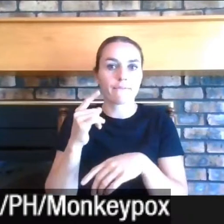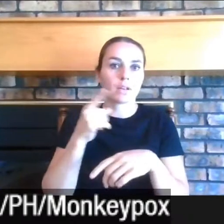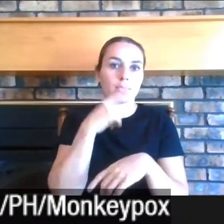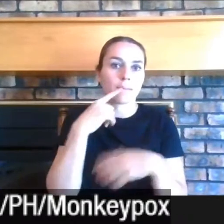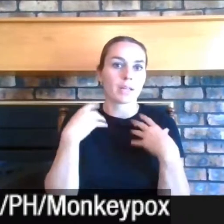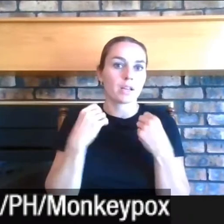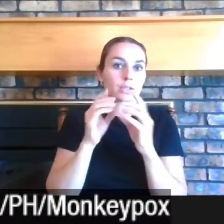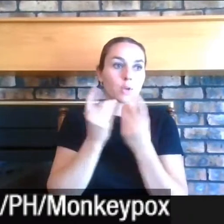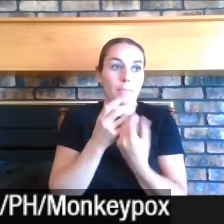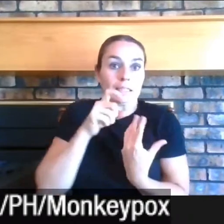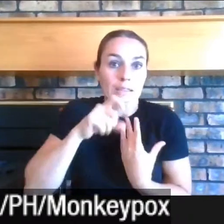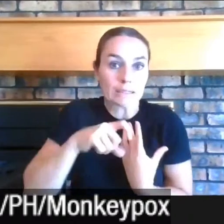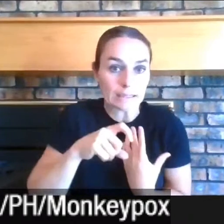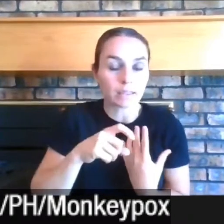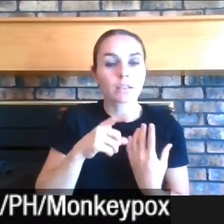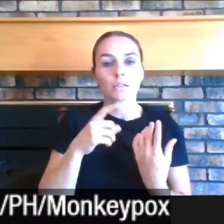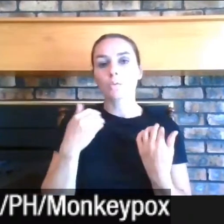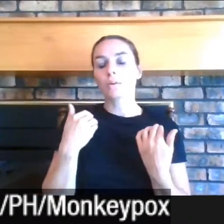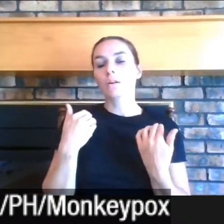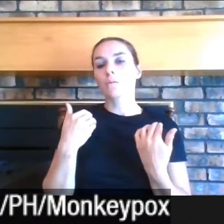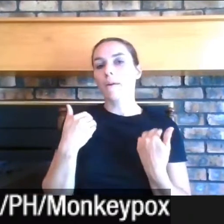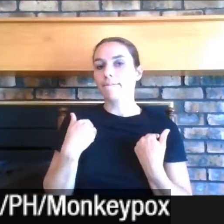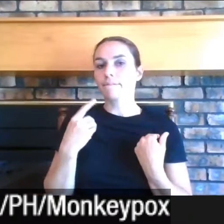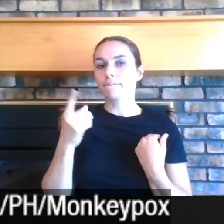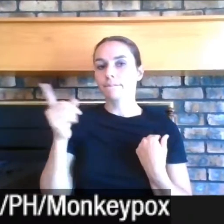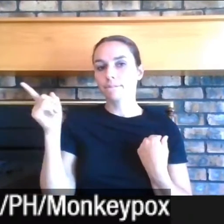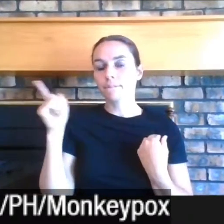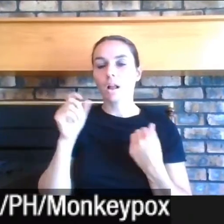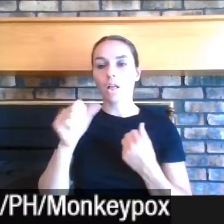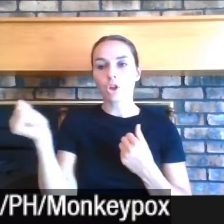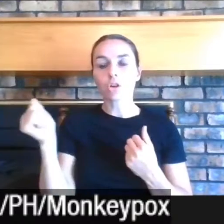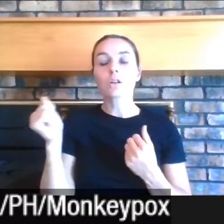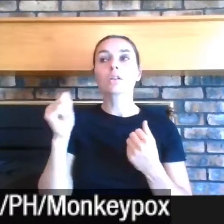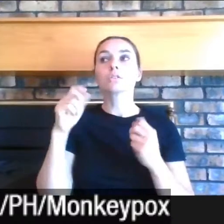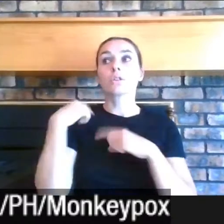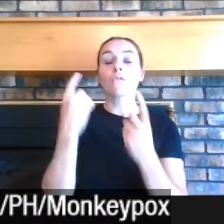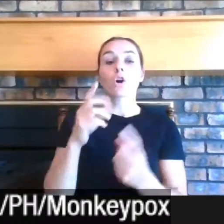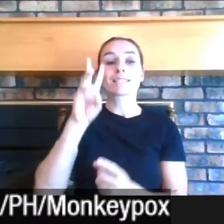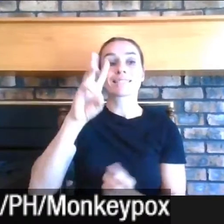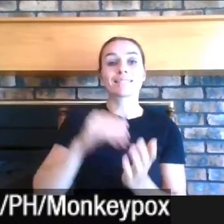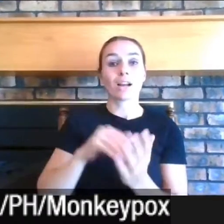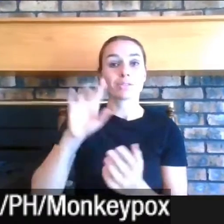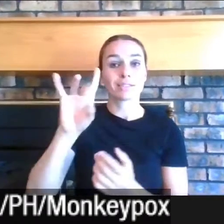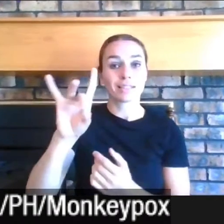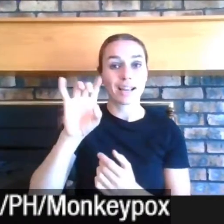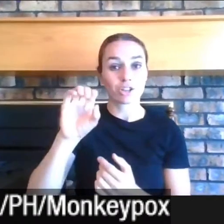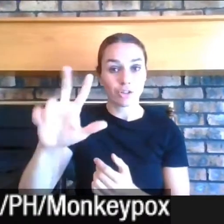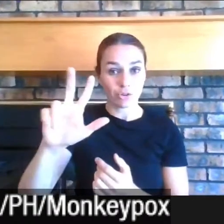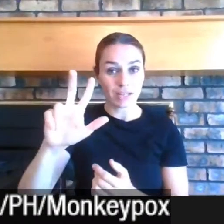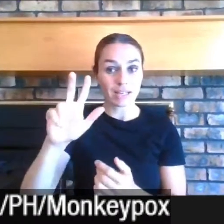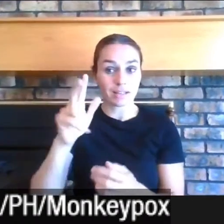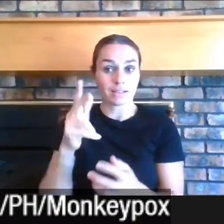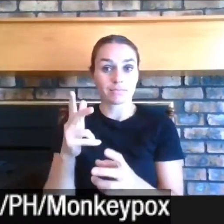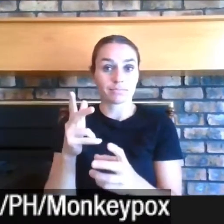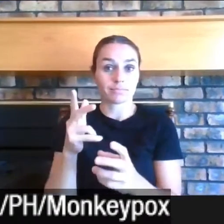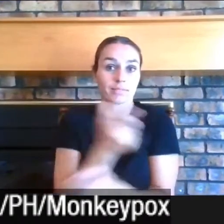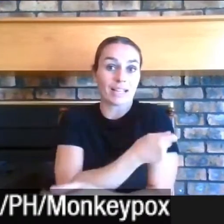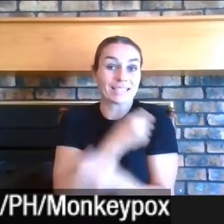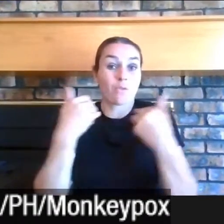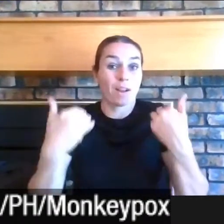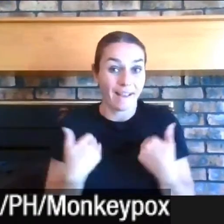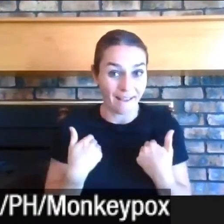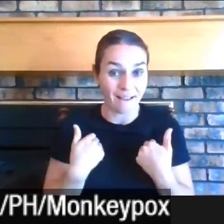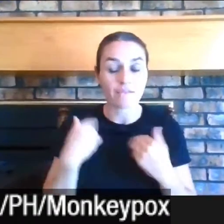But 6,803 doses received in Oregon, documented 2,187 doses